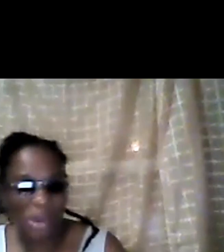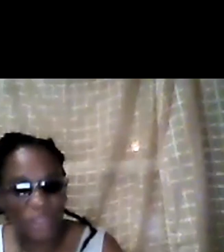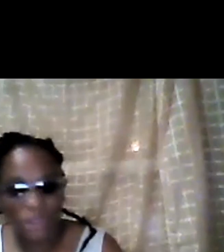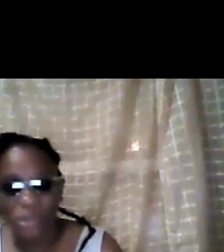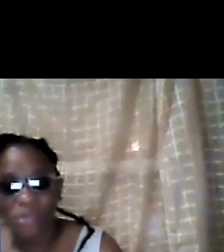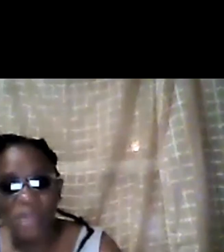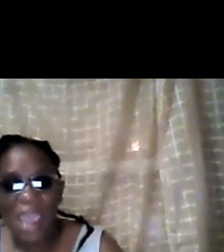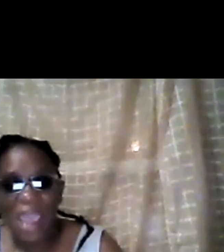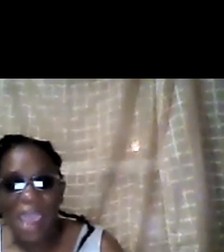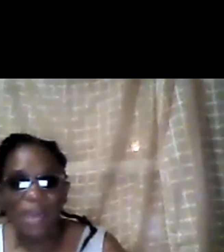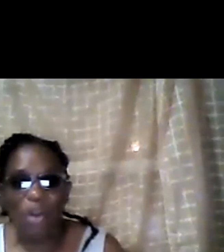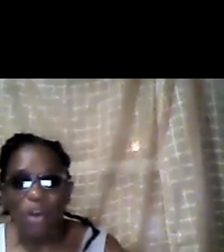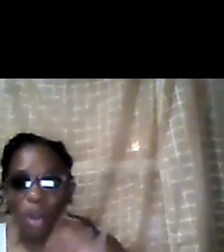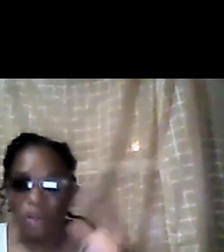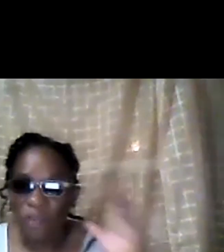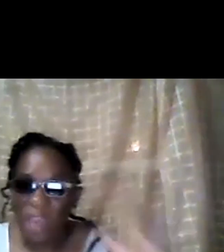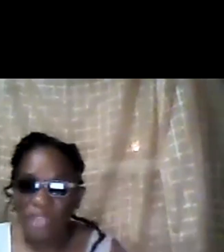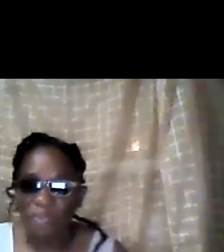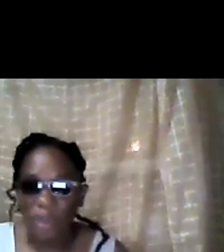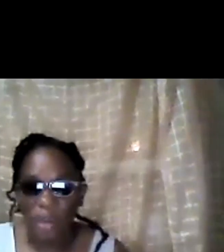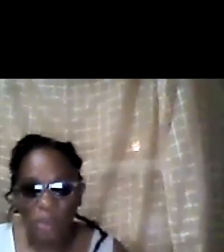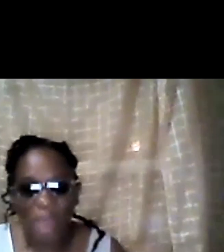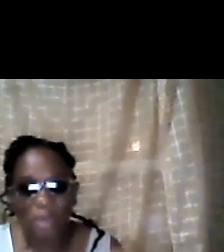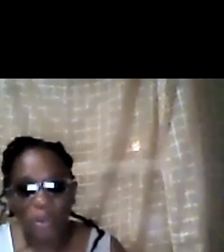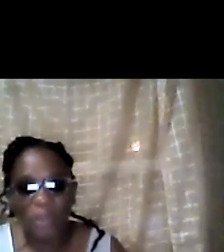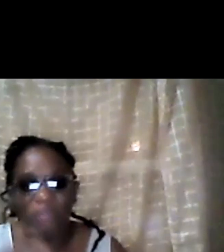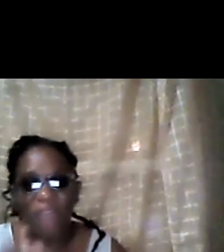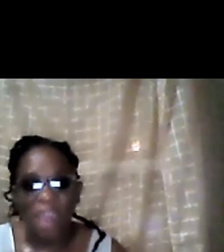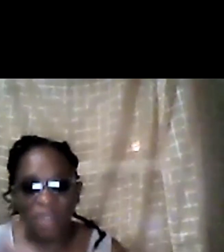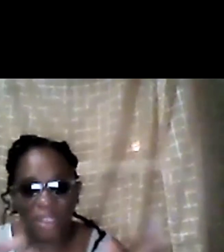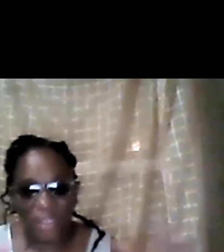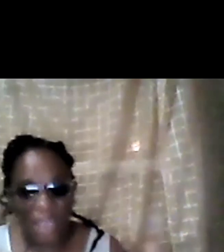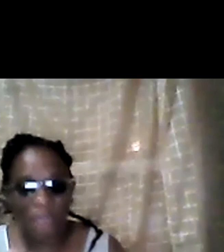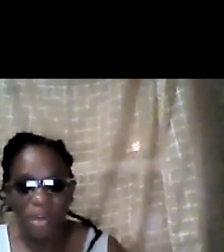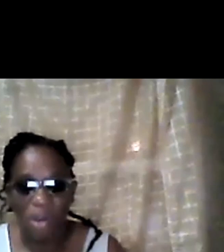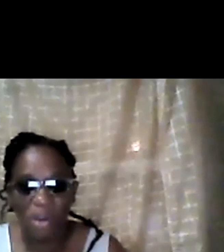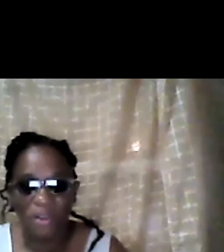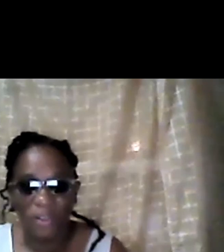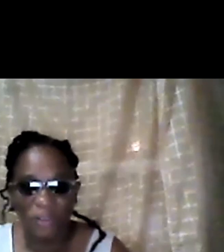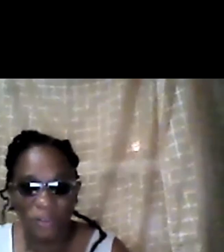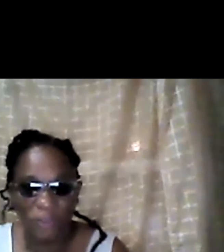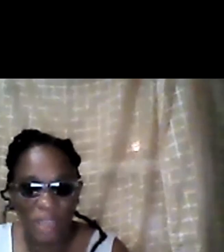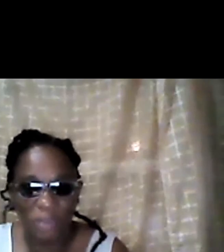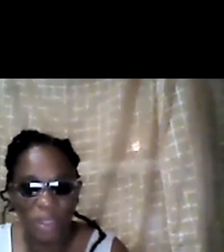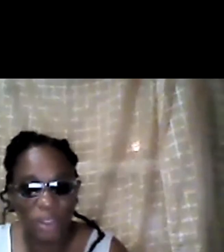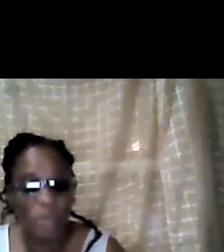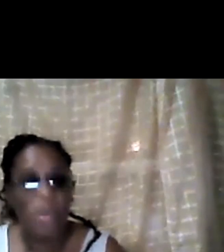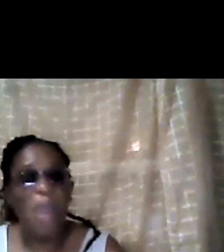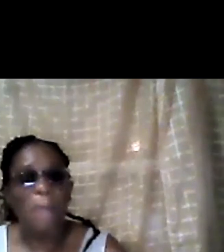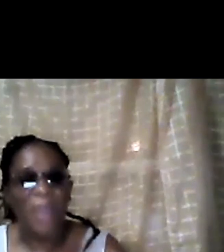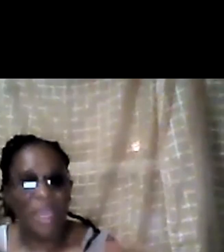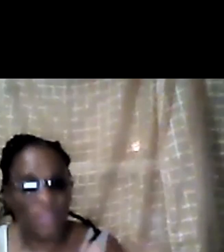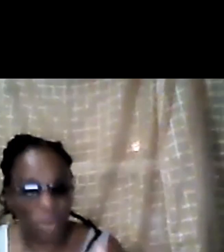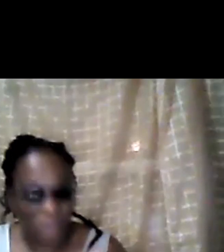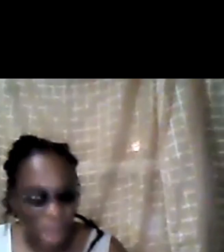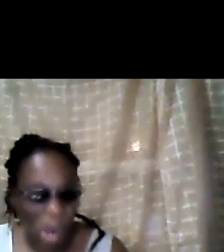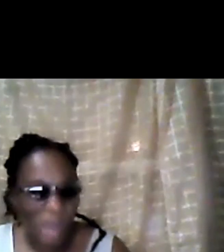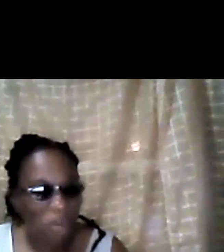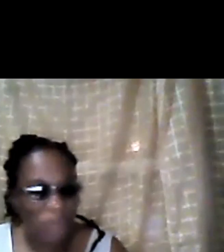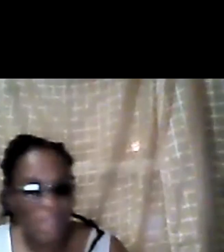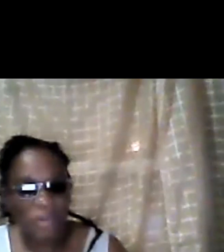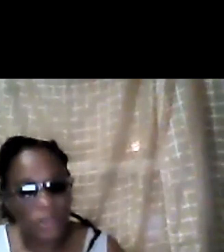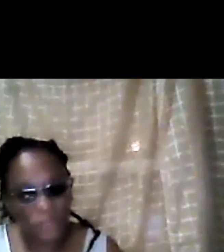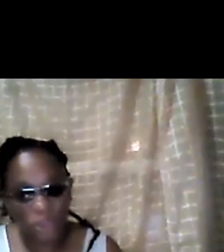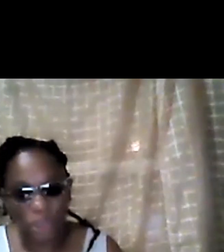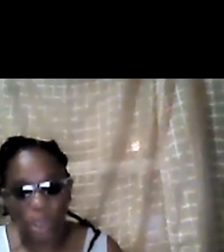on Zoom. And on our Facebook, we have between 5 to 7 on Facebook Zoom, but it's recorded